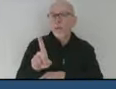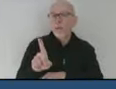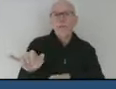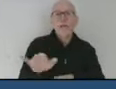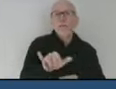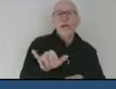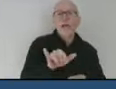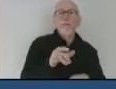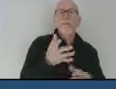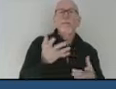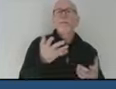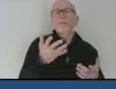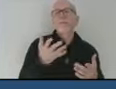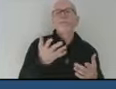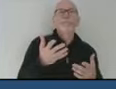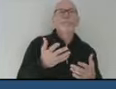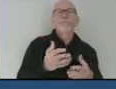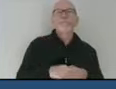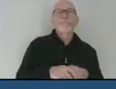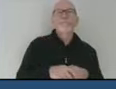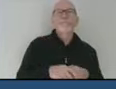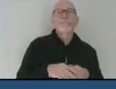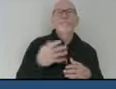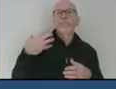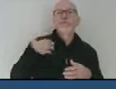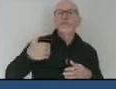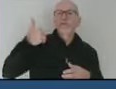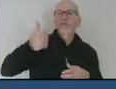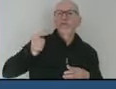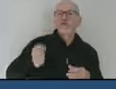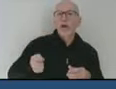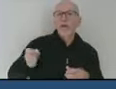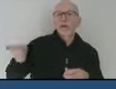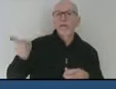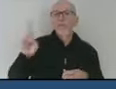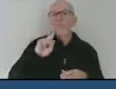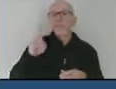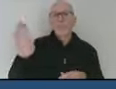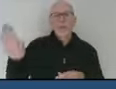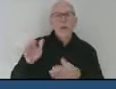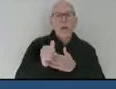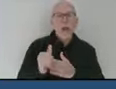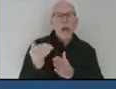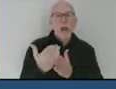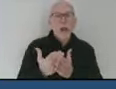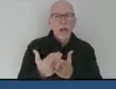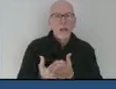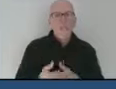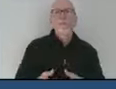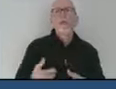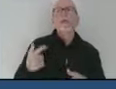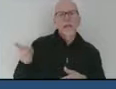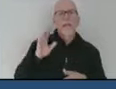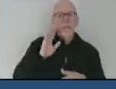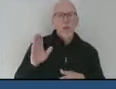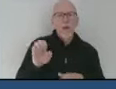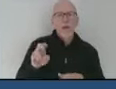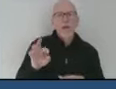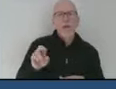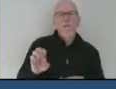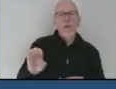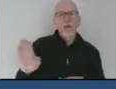know, the Chief Justice, they put out their set of guidelines and they will enforce their